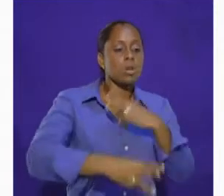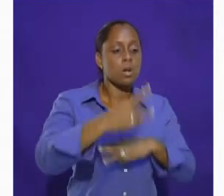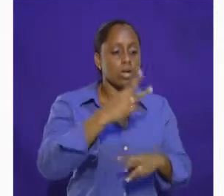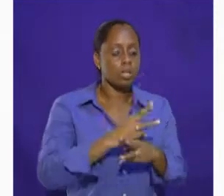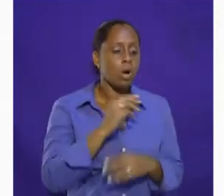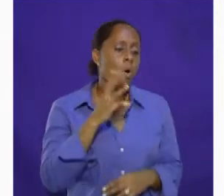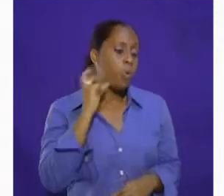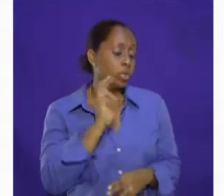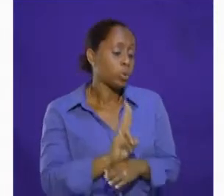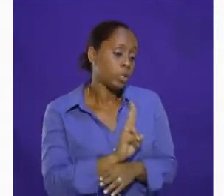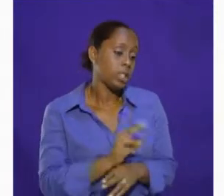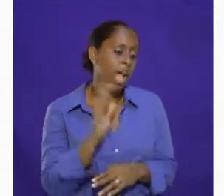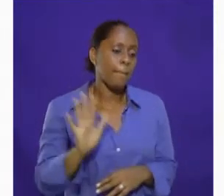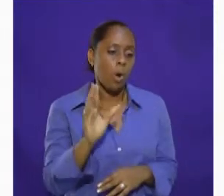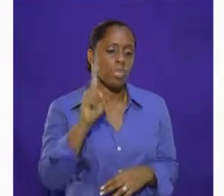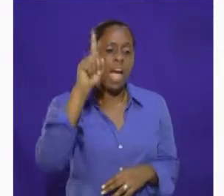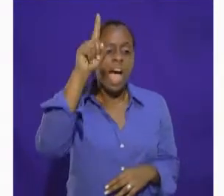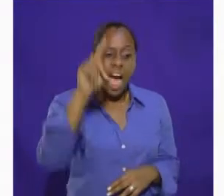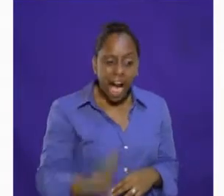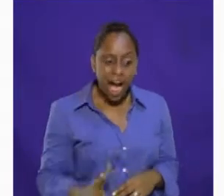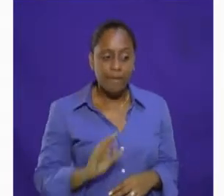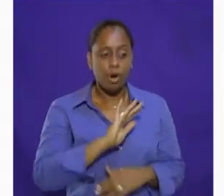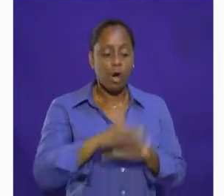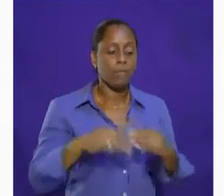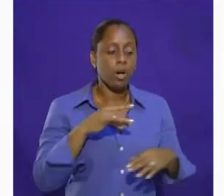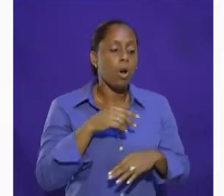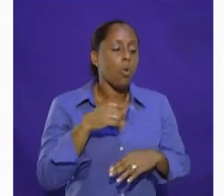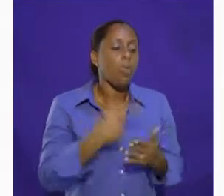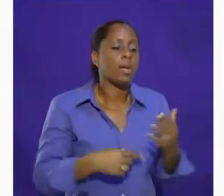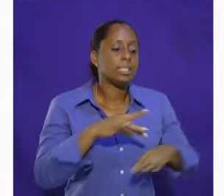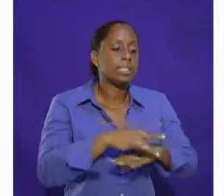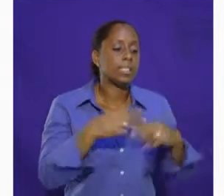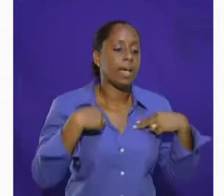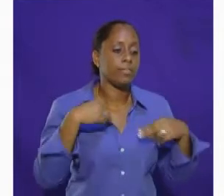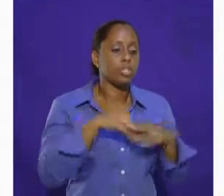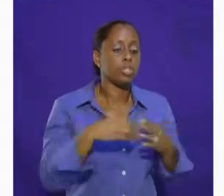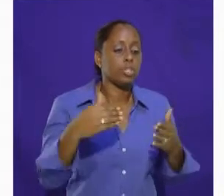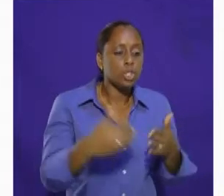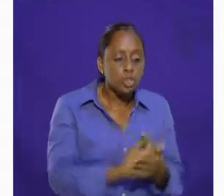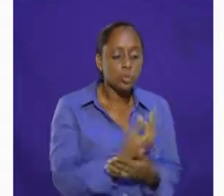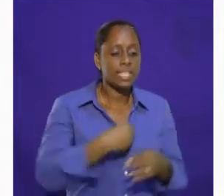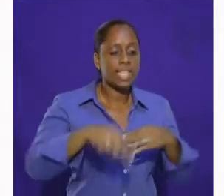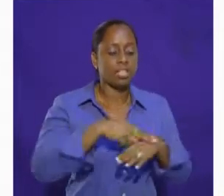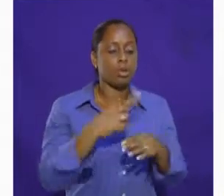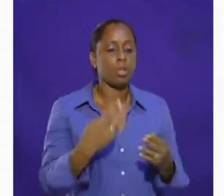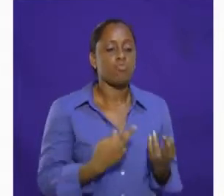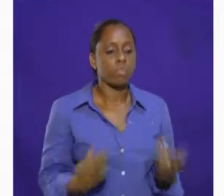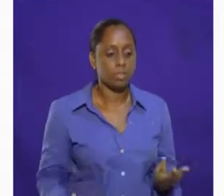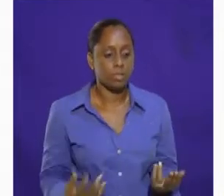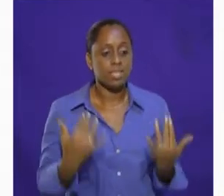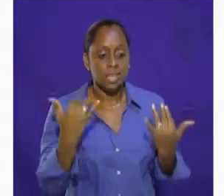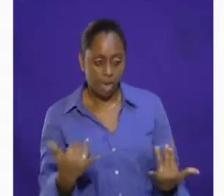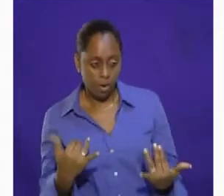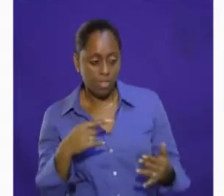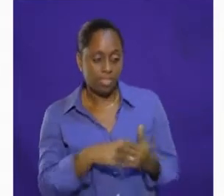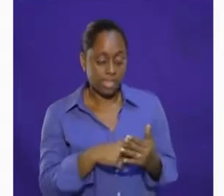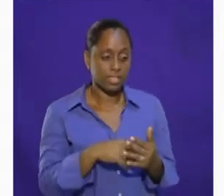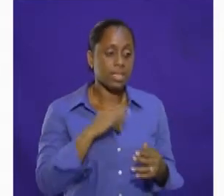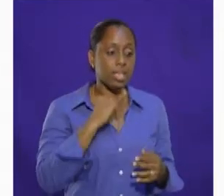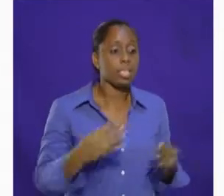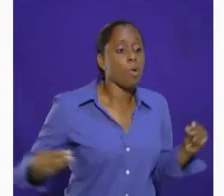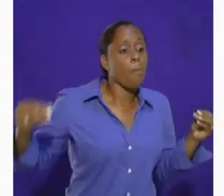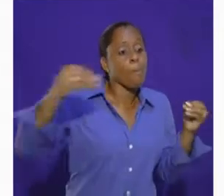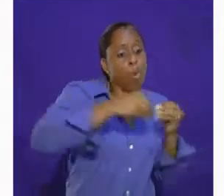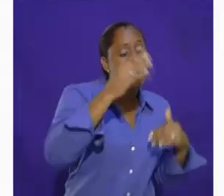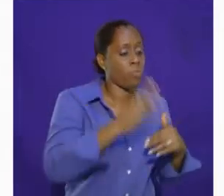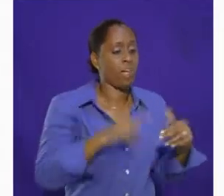level was using about half of the Earth's capacity to renew its natural resources. Now, this